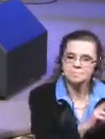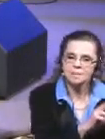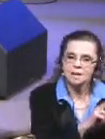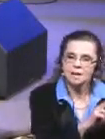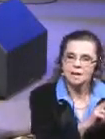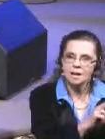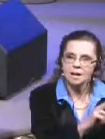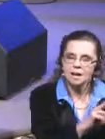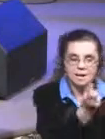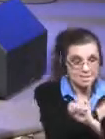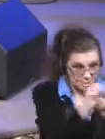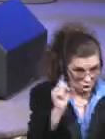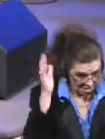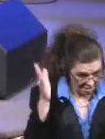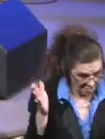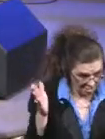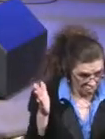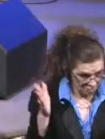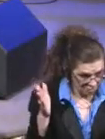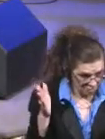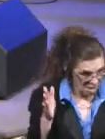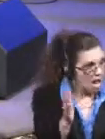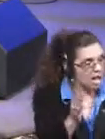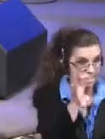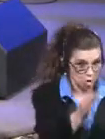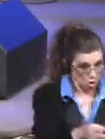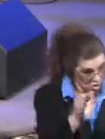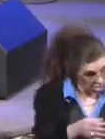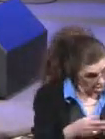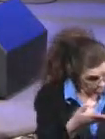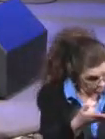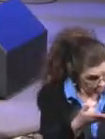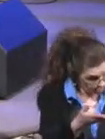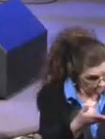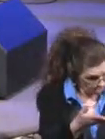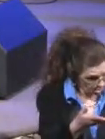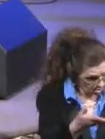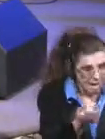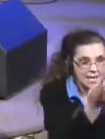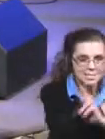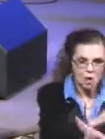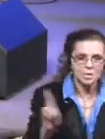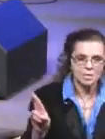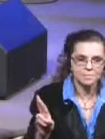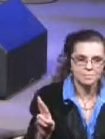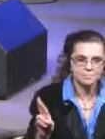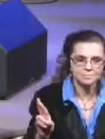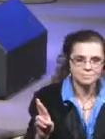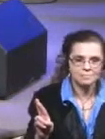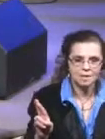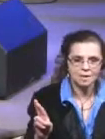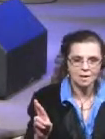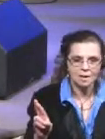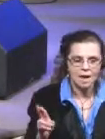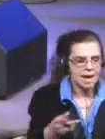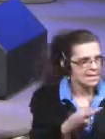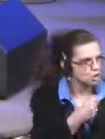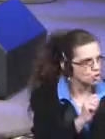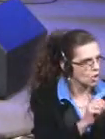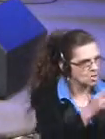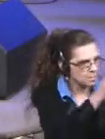he's the captain of our salvation. In Judges, he's our judge and lawgiver. In Ruth, he's our kinsman redeemer. In 1st, 2nd Samuel, he's our trusted